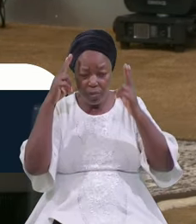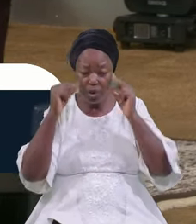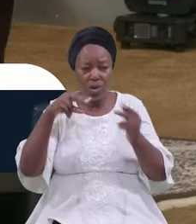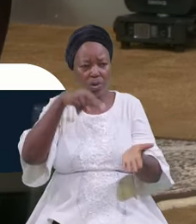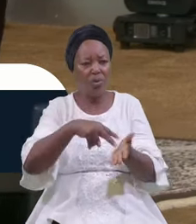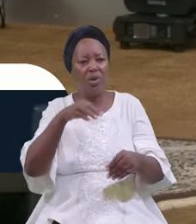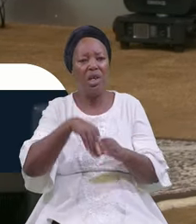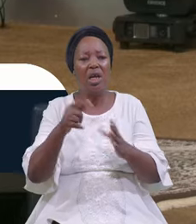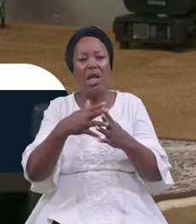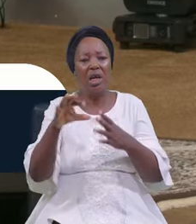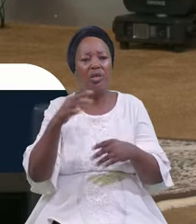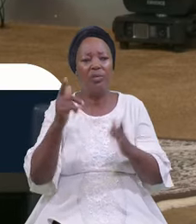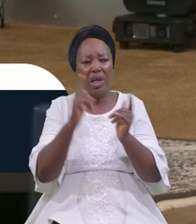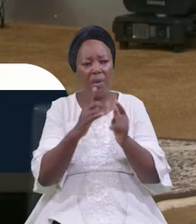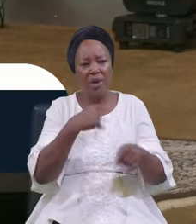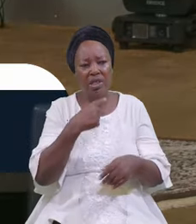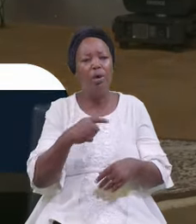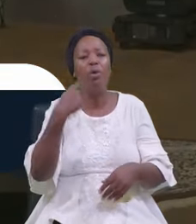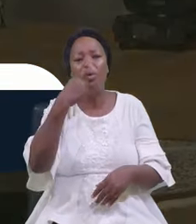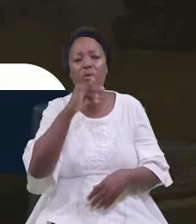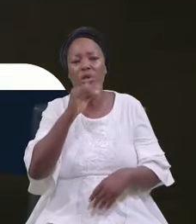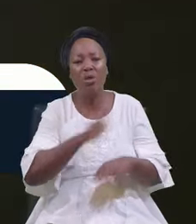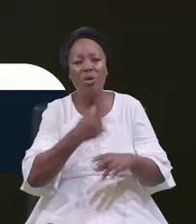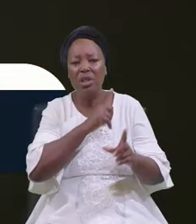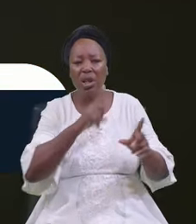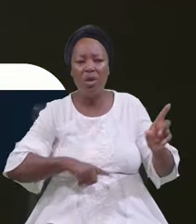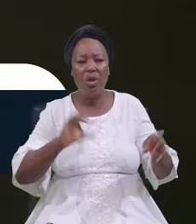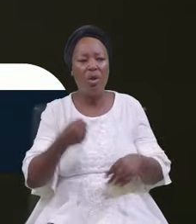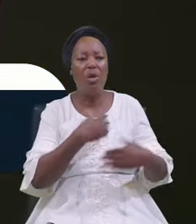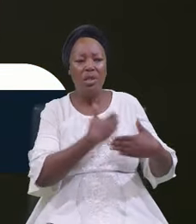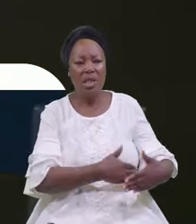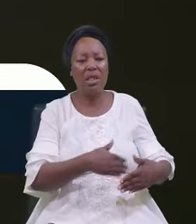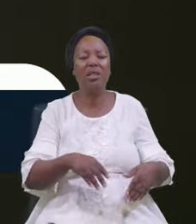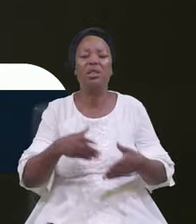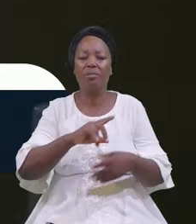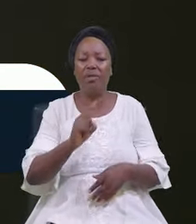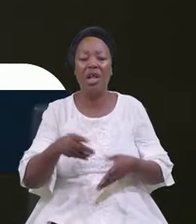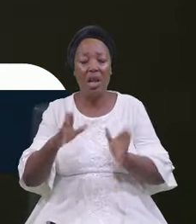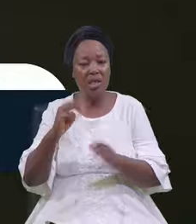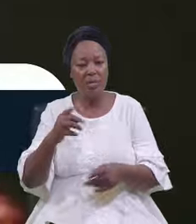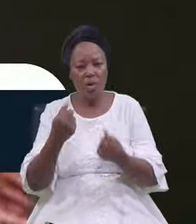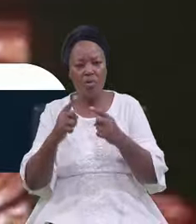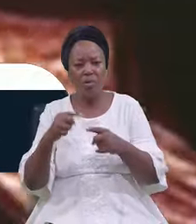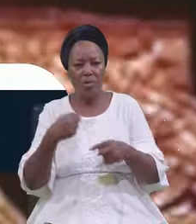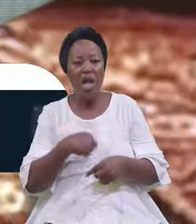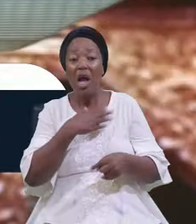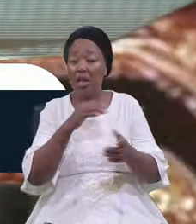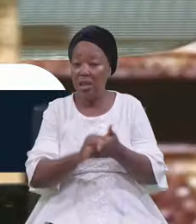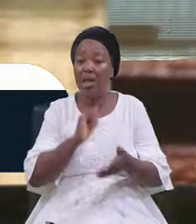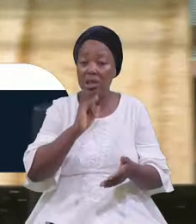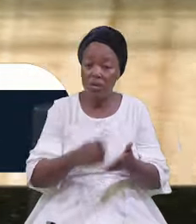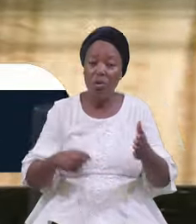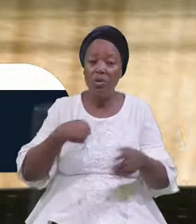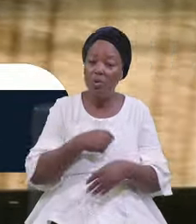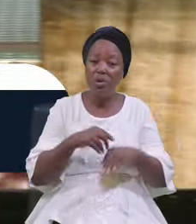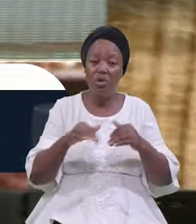and said, who is on the Lord's side? Let him come unto me. And that's what we do when the Lord